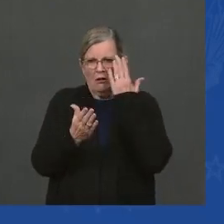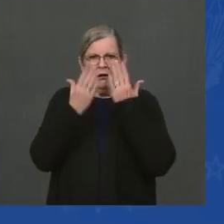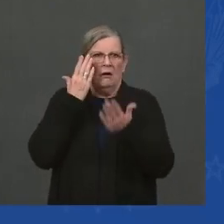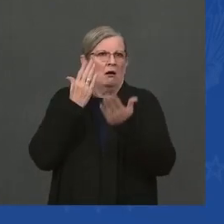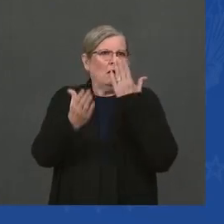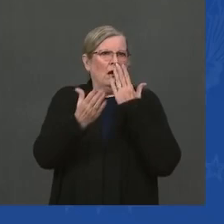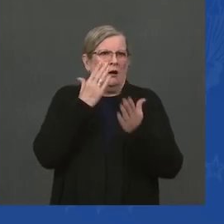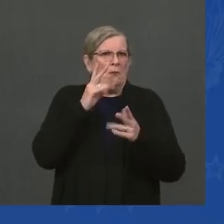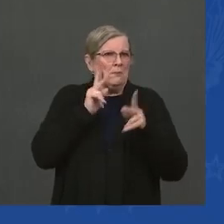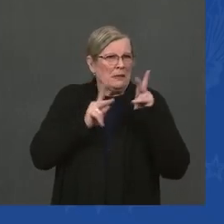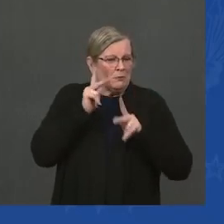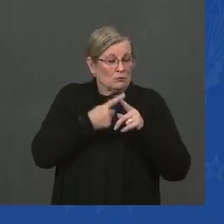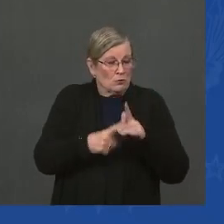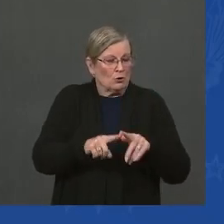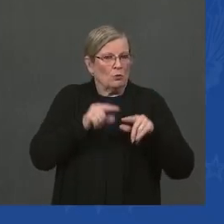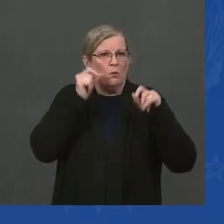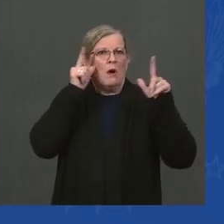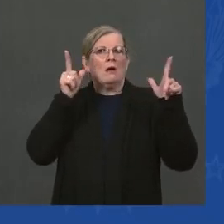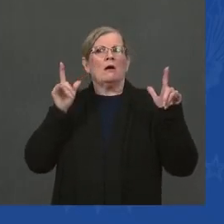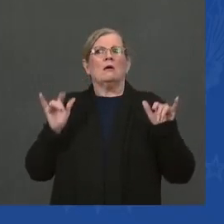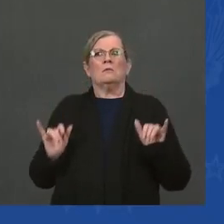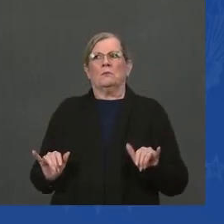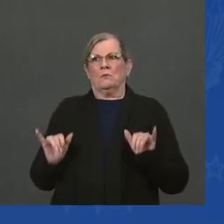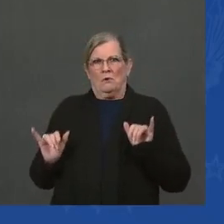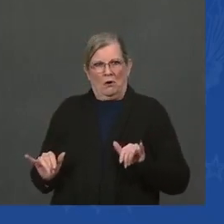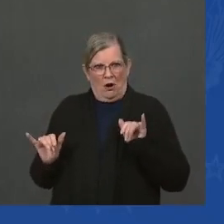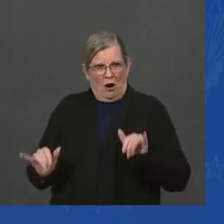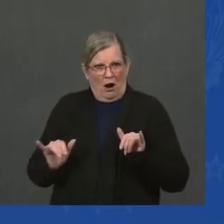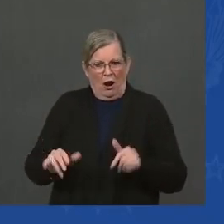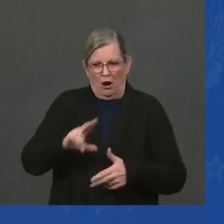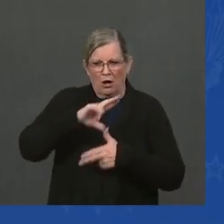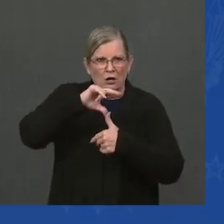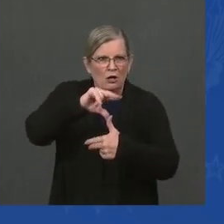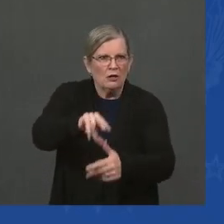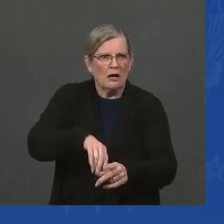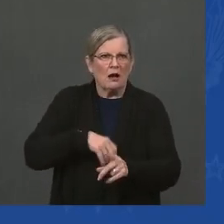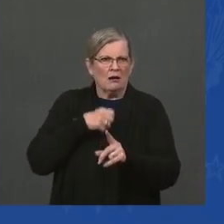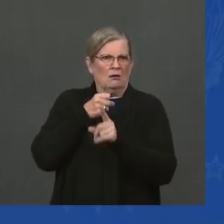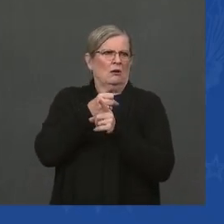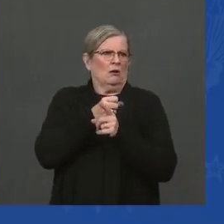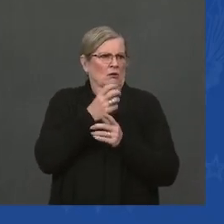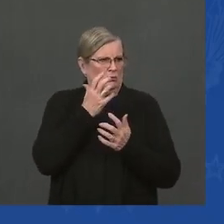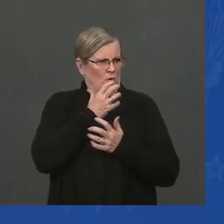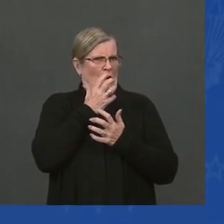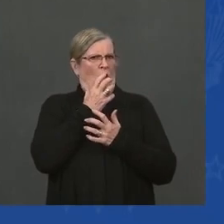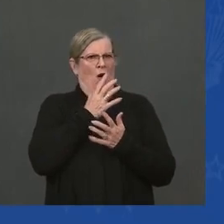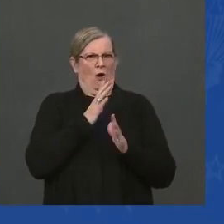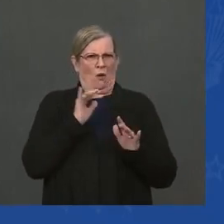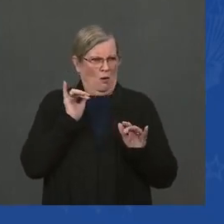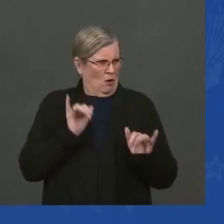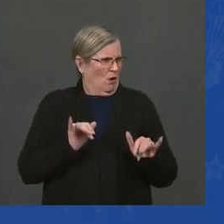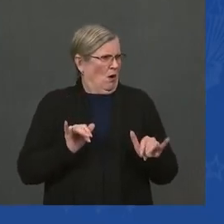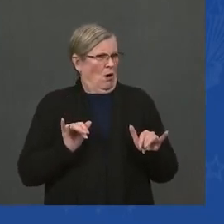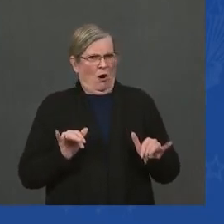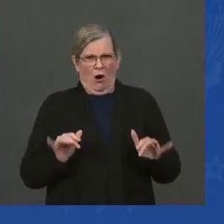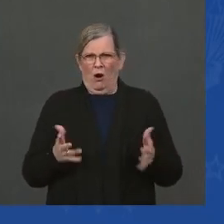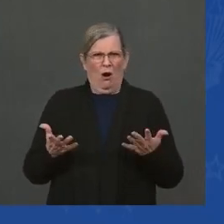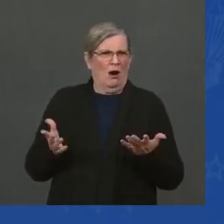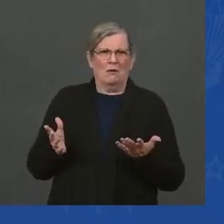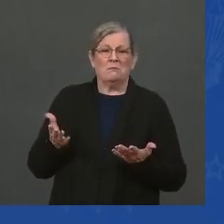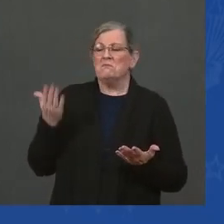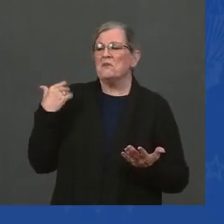happened. And it's sort of like, whoa, whoa. Because I don't get what I used to get when I started